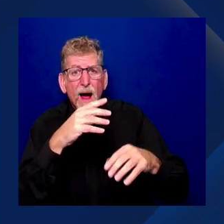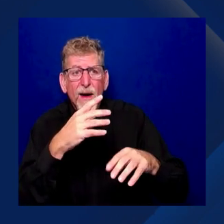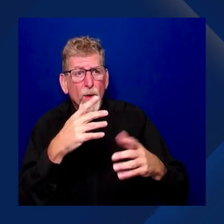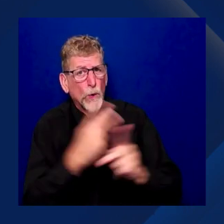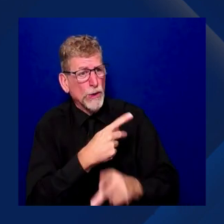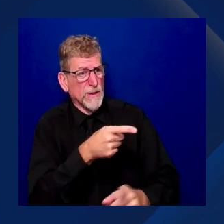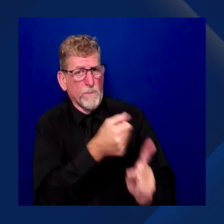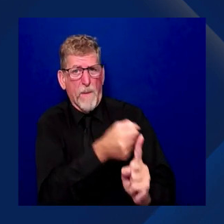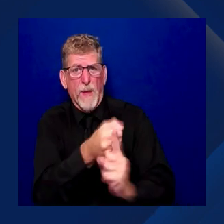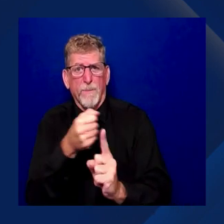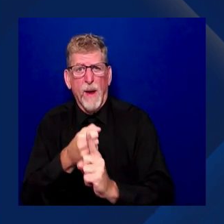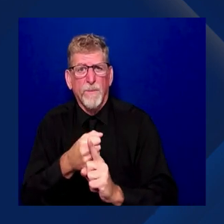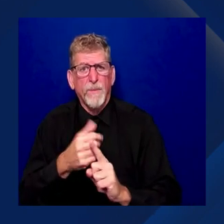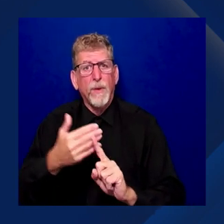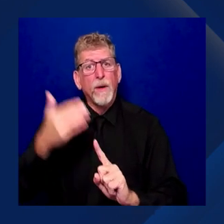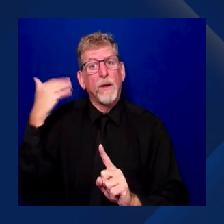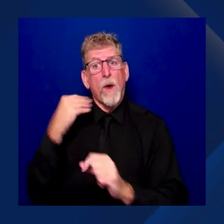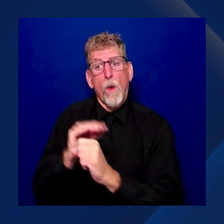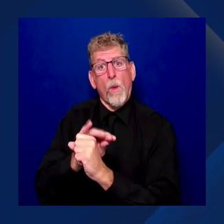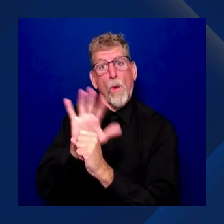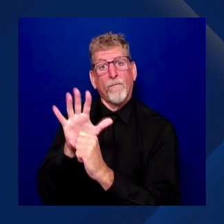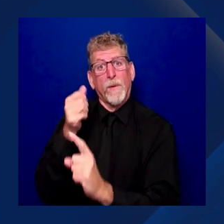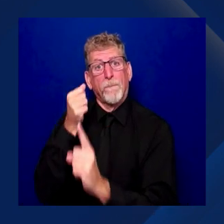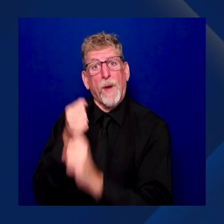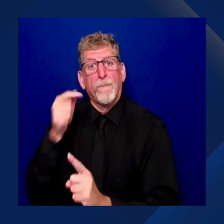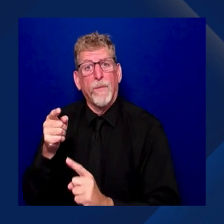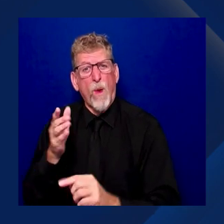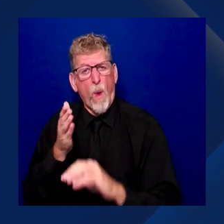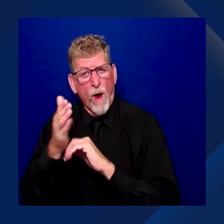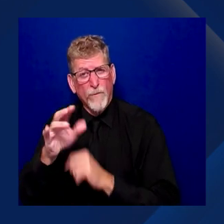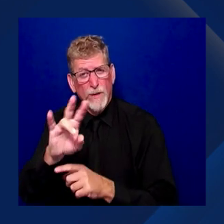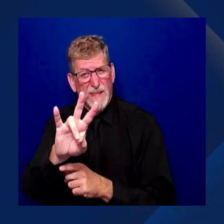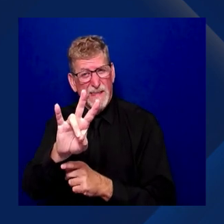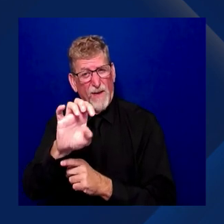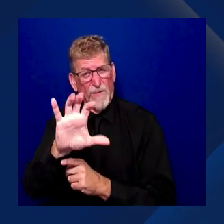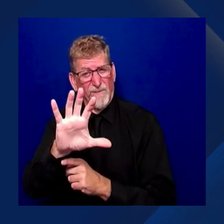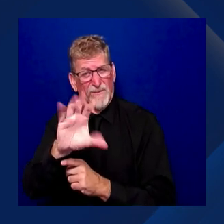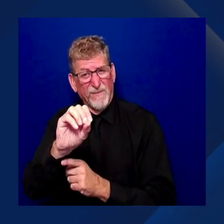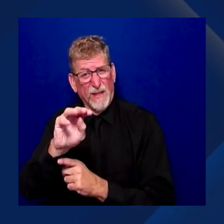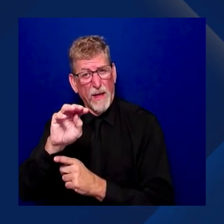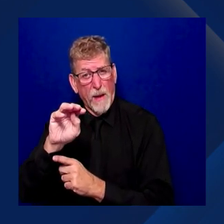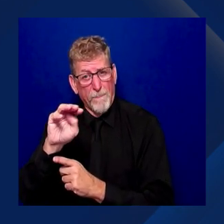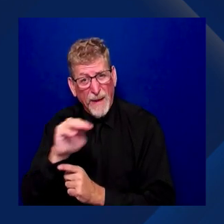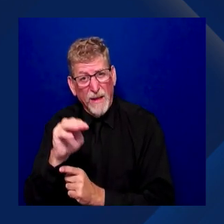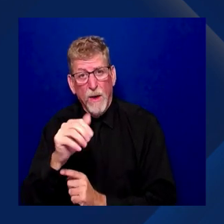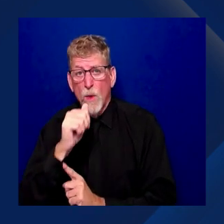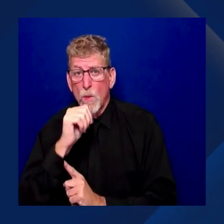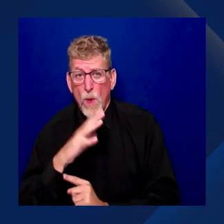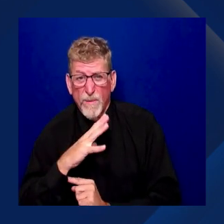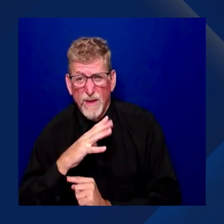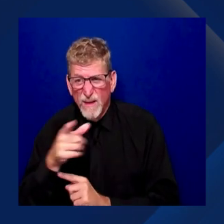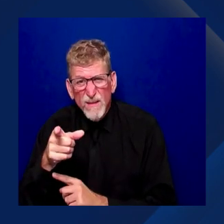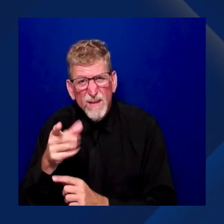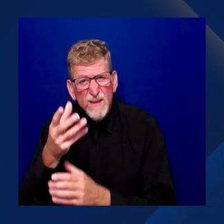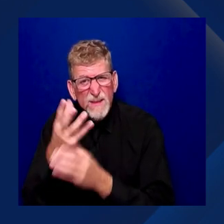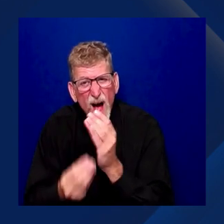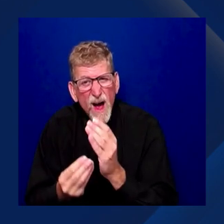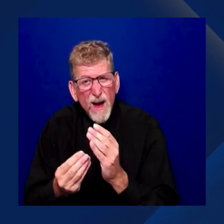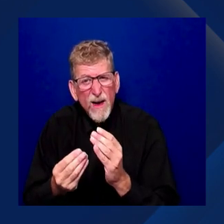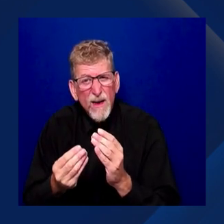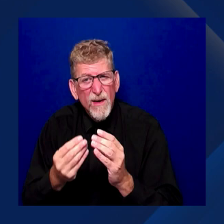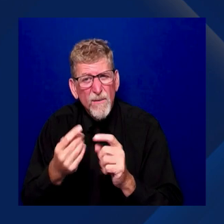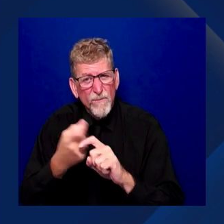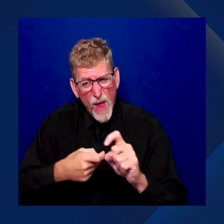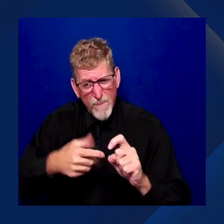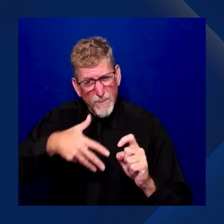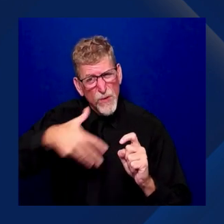750 women in our country died from causes related to pregnancy, which was almost 100 more deaths than